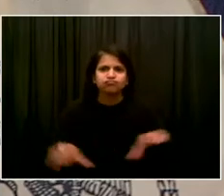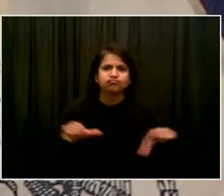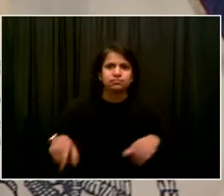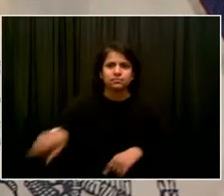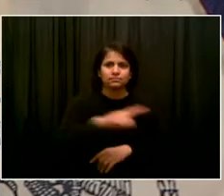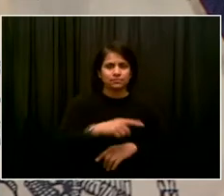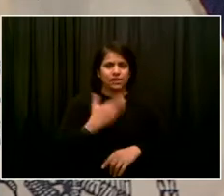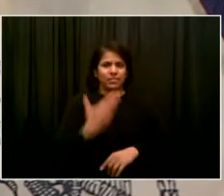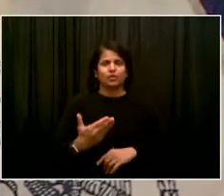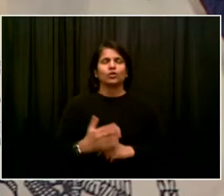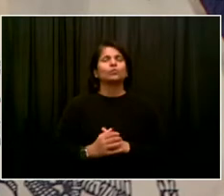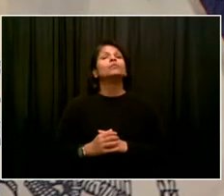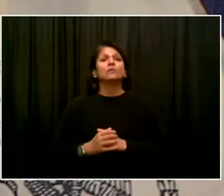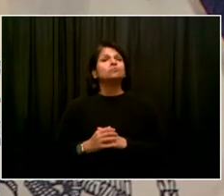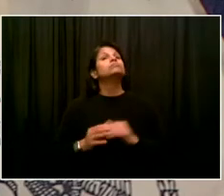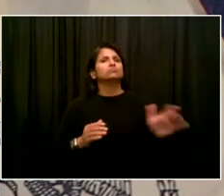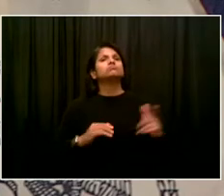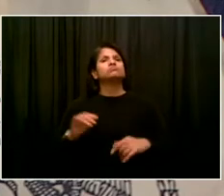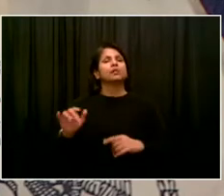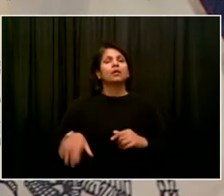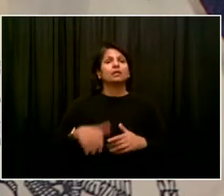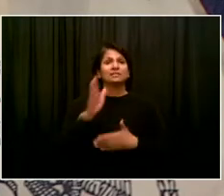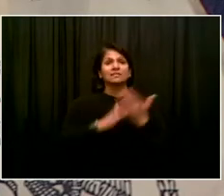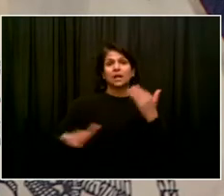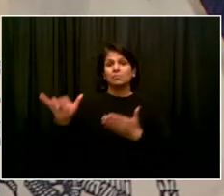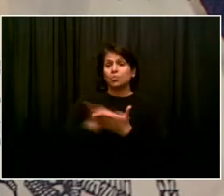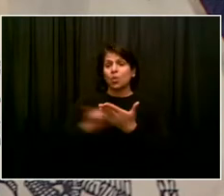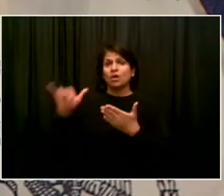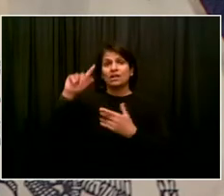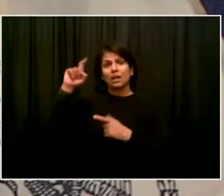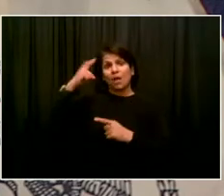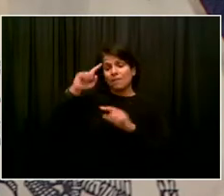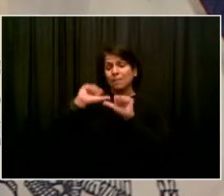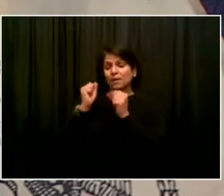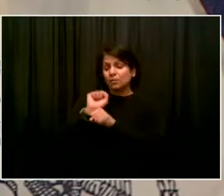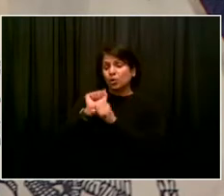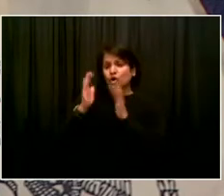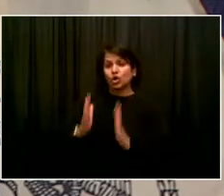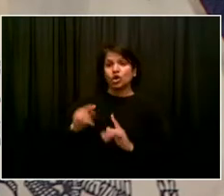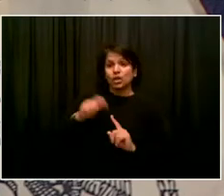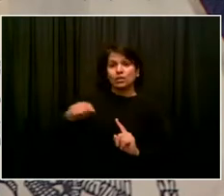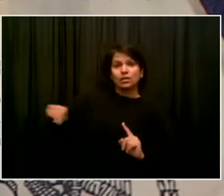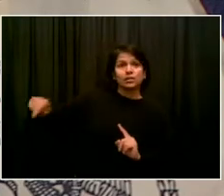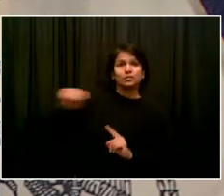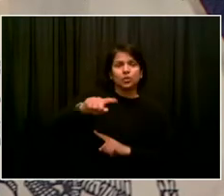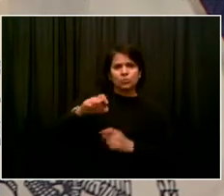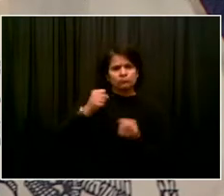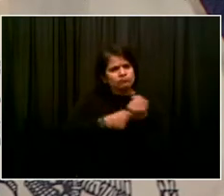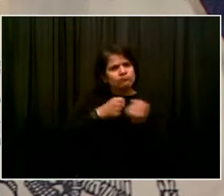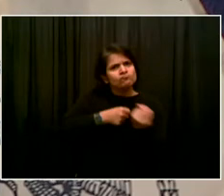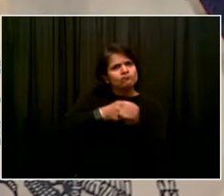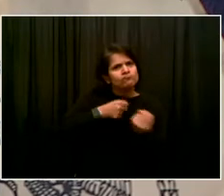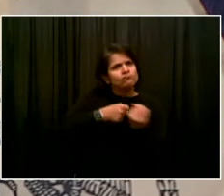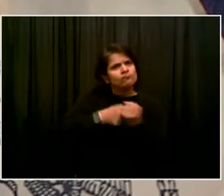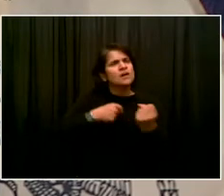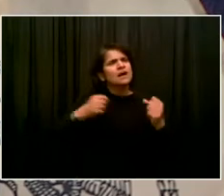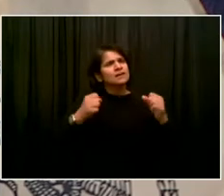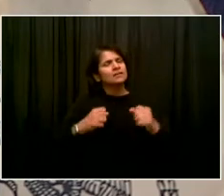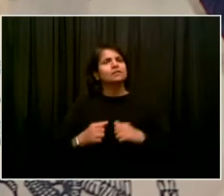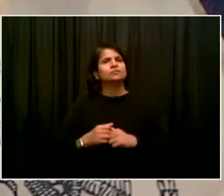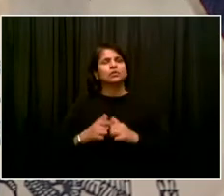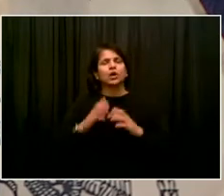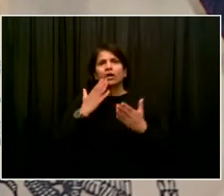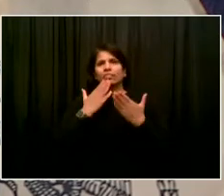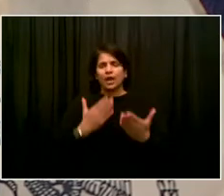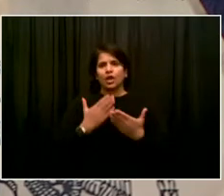of love. And they have put their heart and soul into building this in these recent years. Many people should be thanked, but